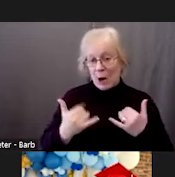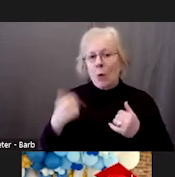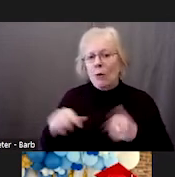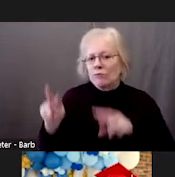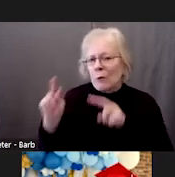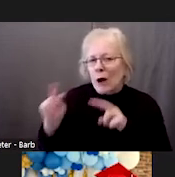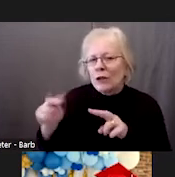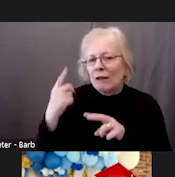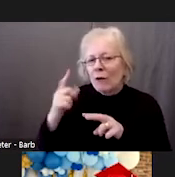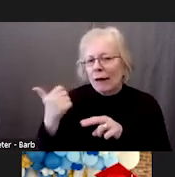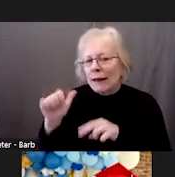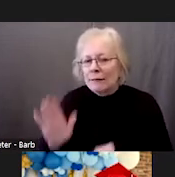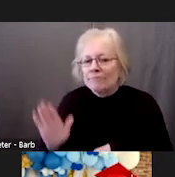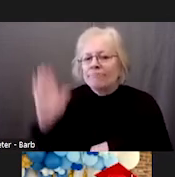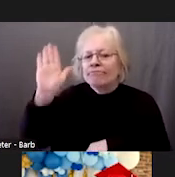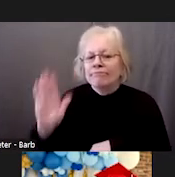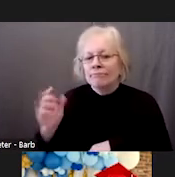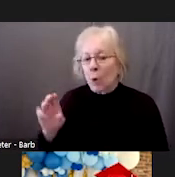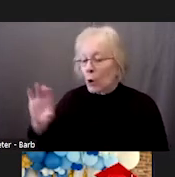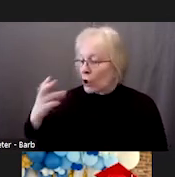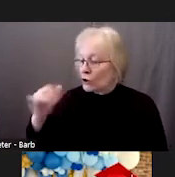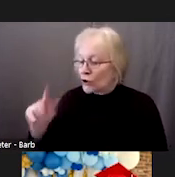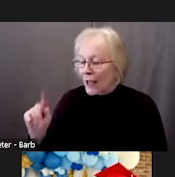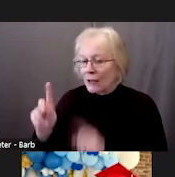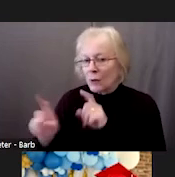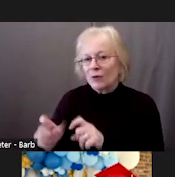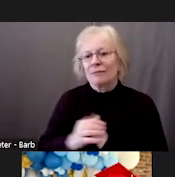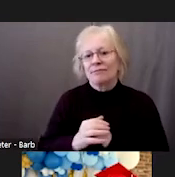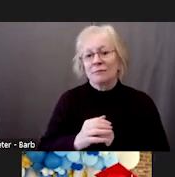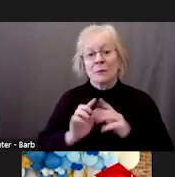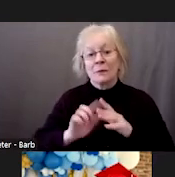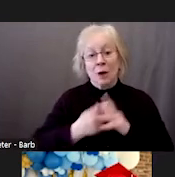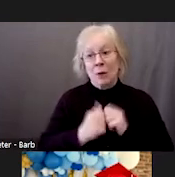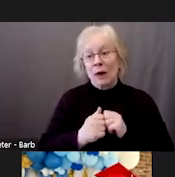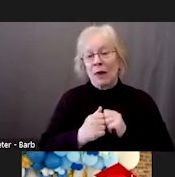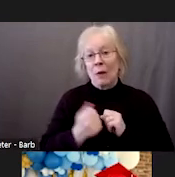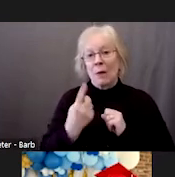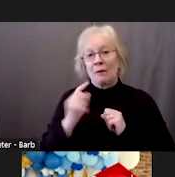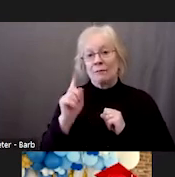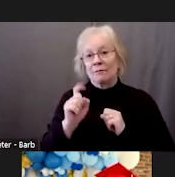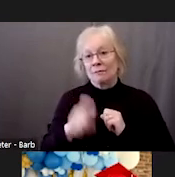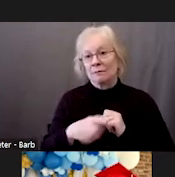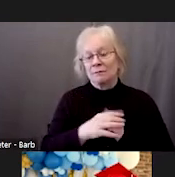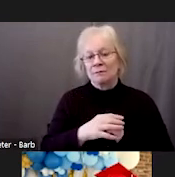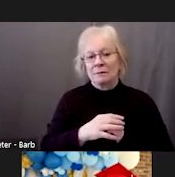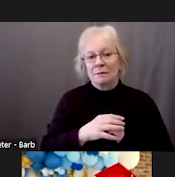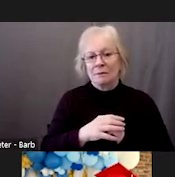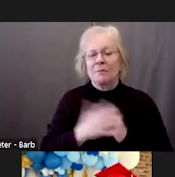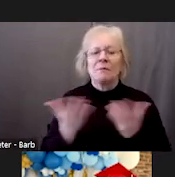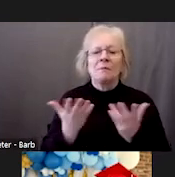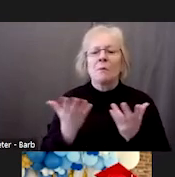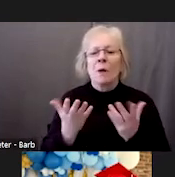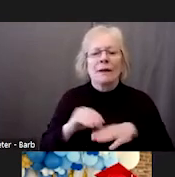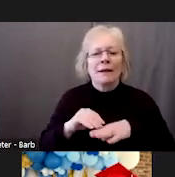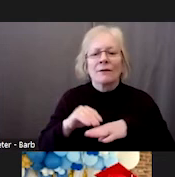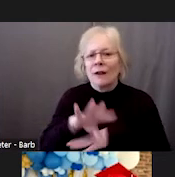the chat or raising hands. Let's start out with one question I have. What advice do